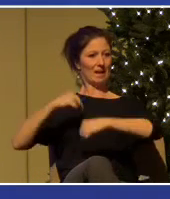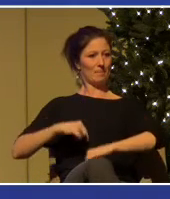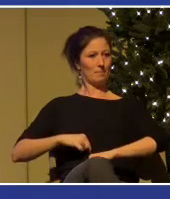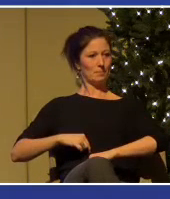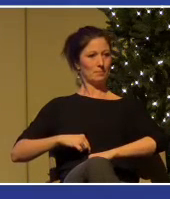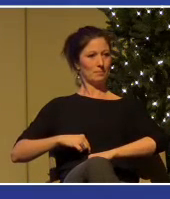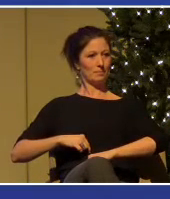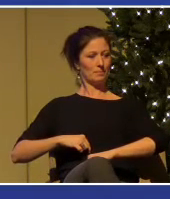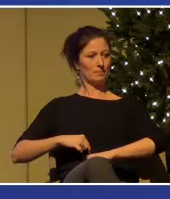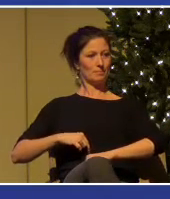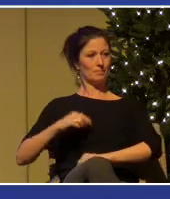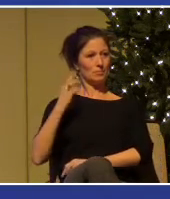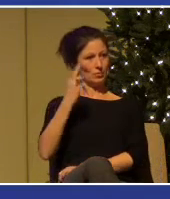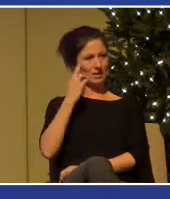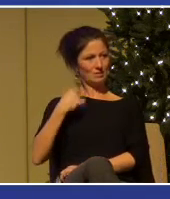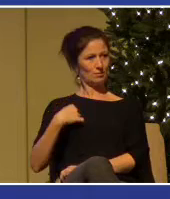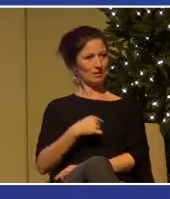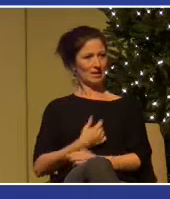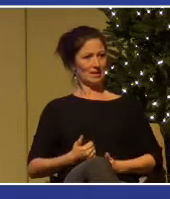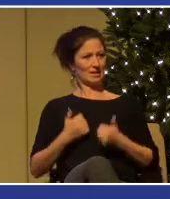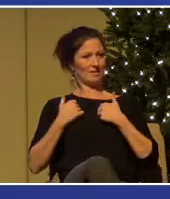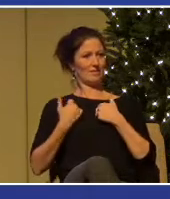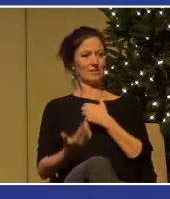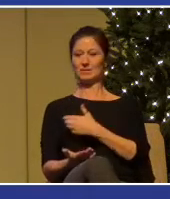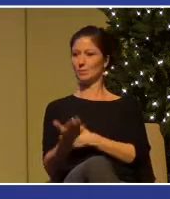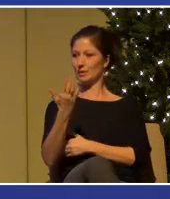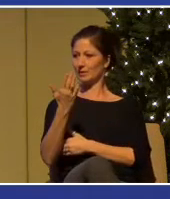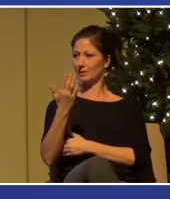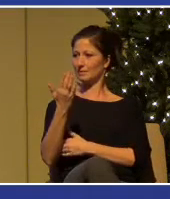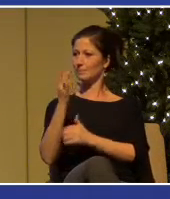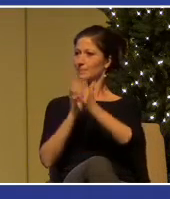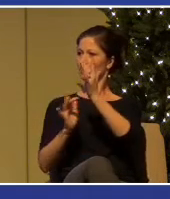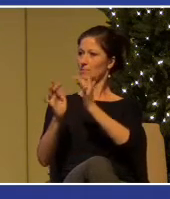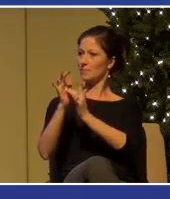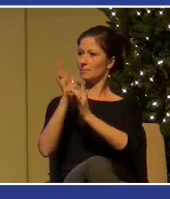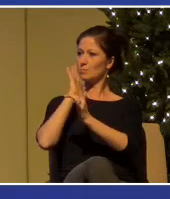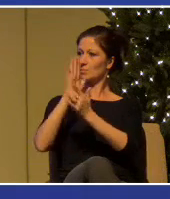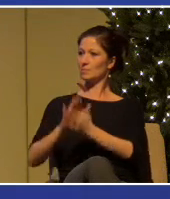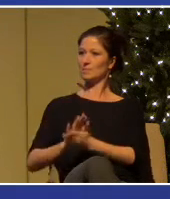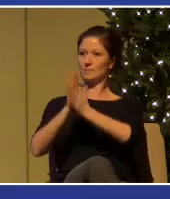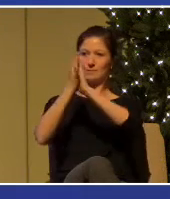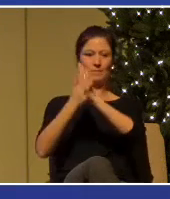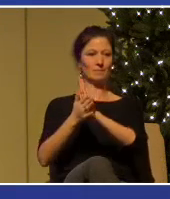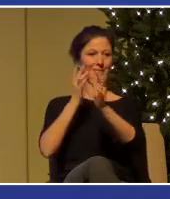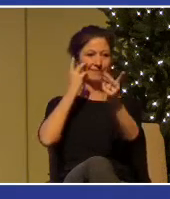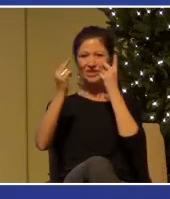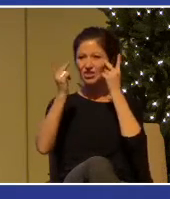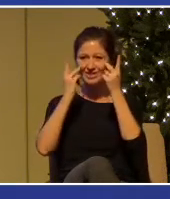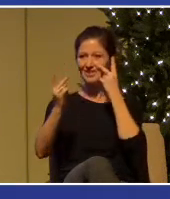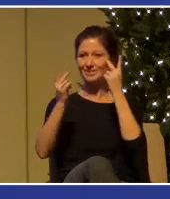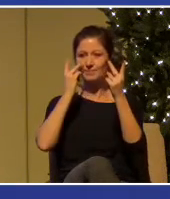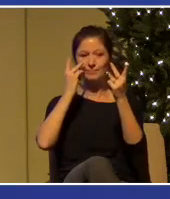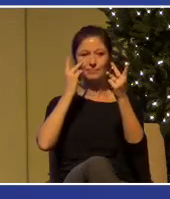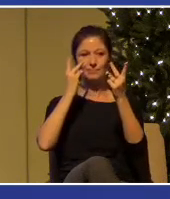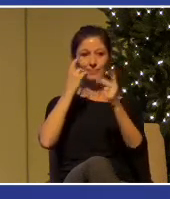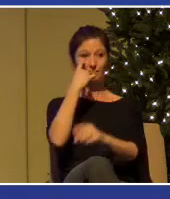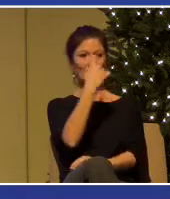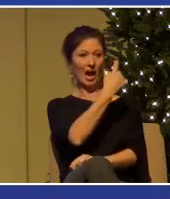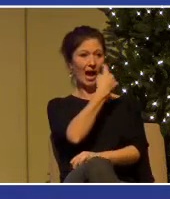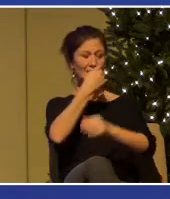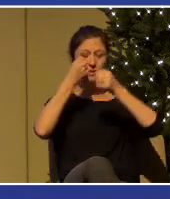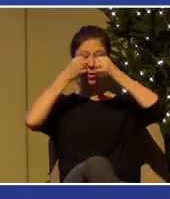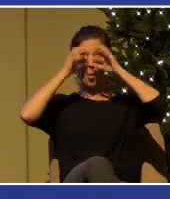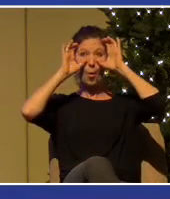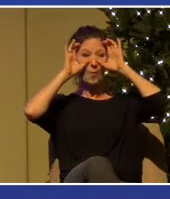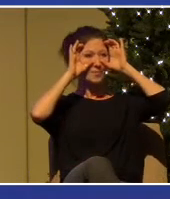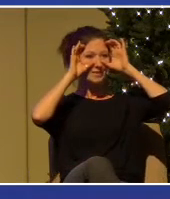this morning, that Jesus will be our vision. That he will open our eyes to see